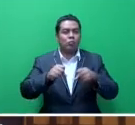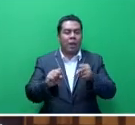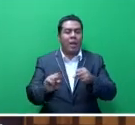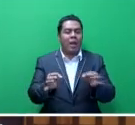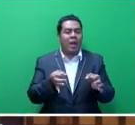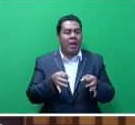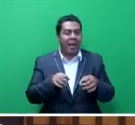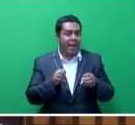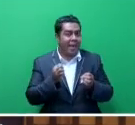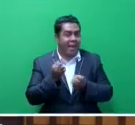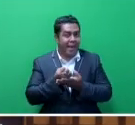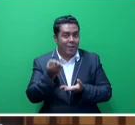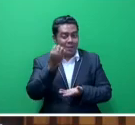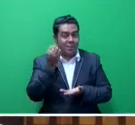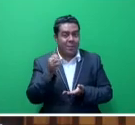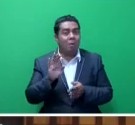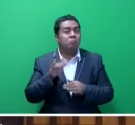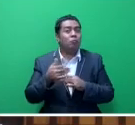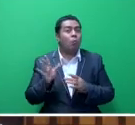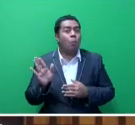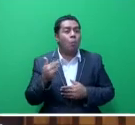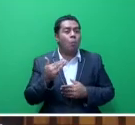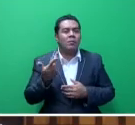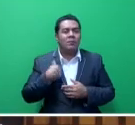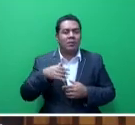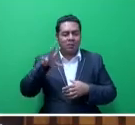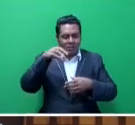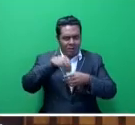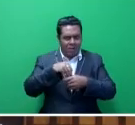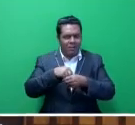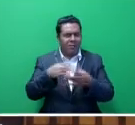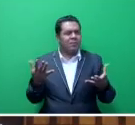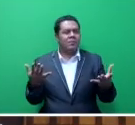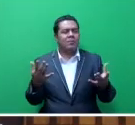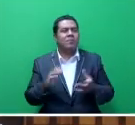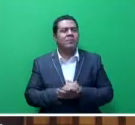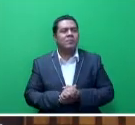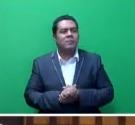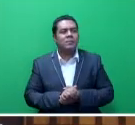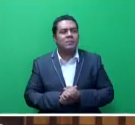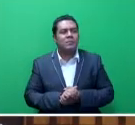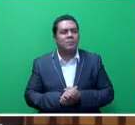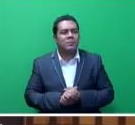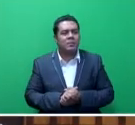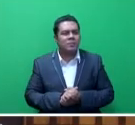stability. Above all, it is focused on securing